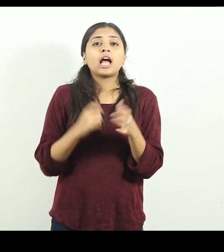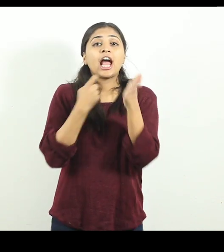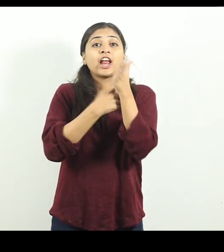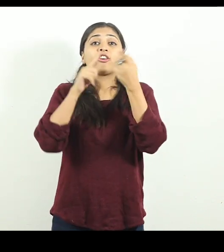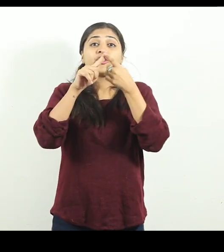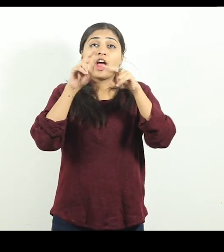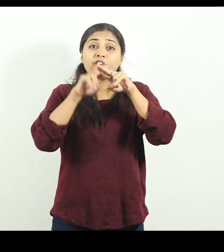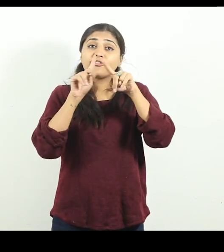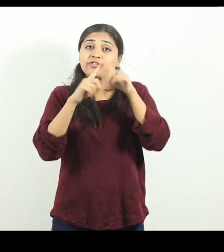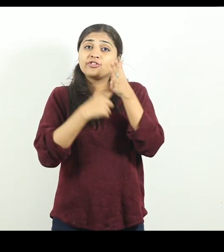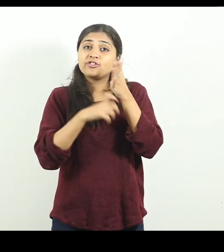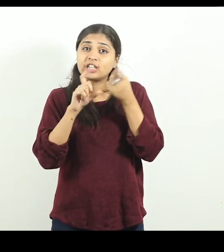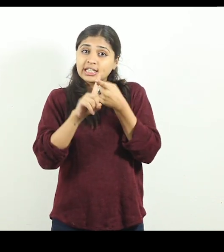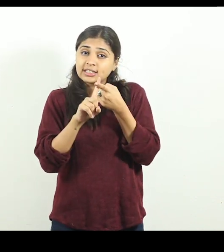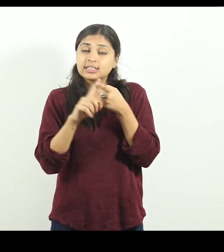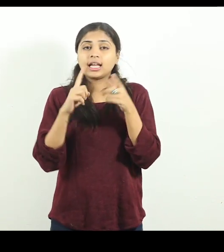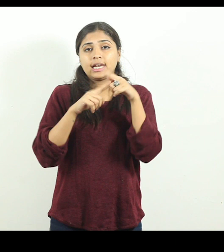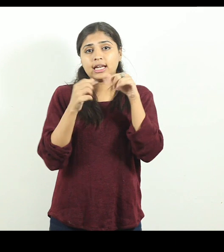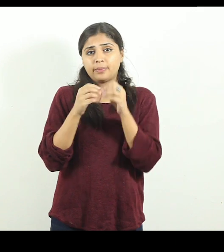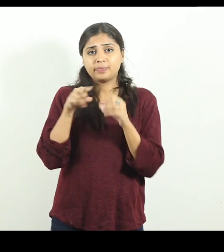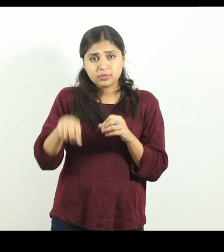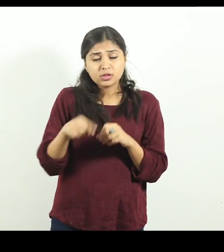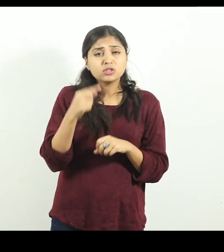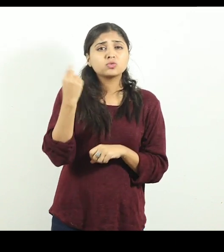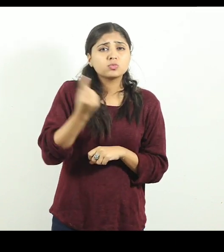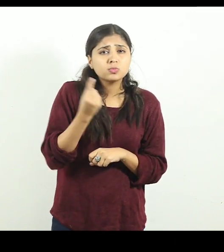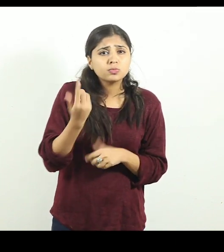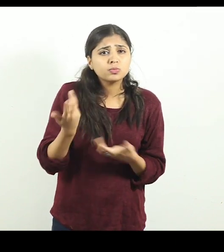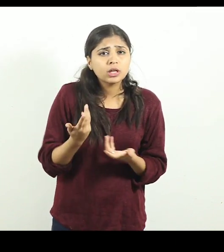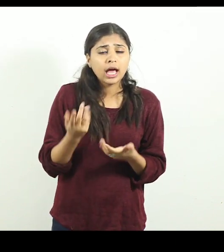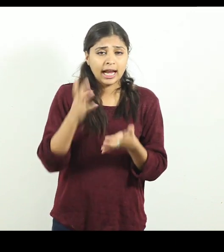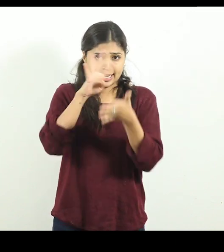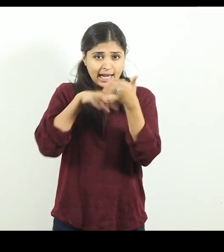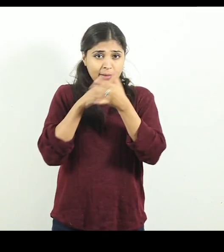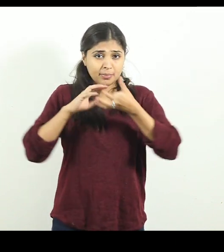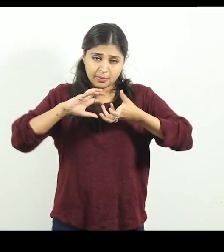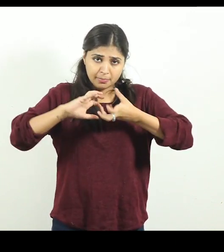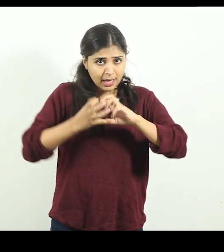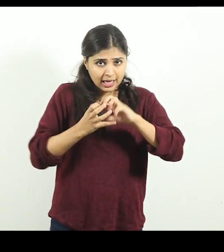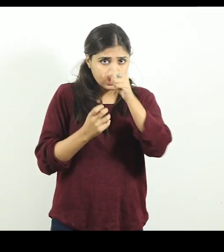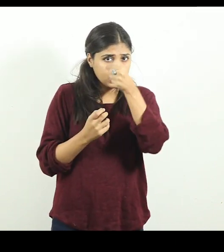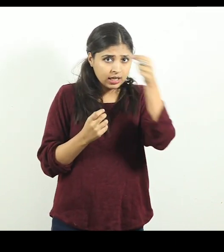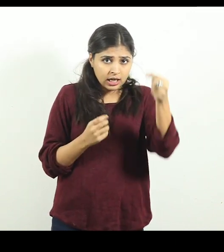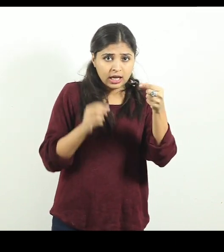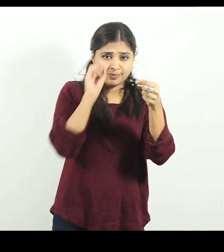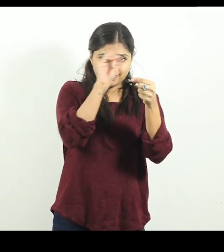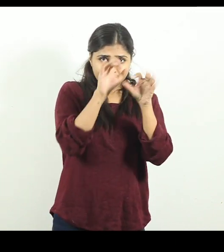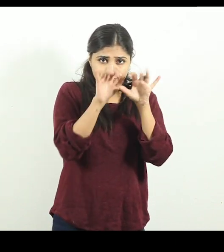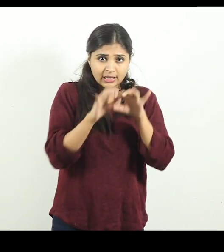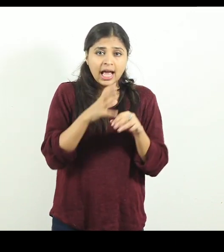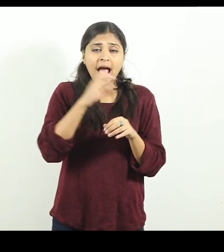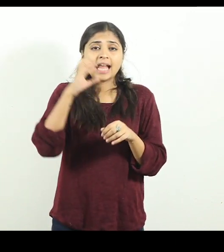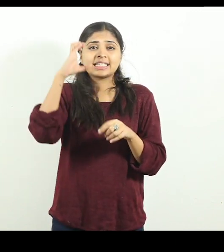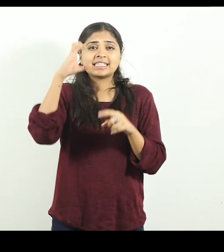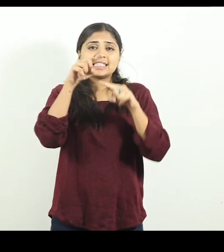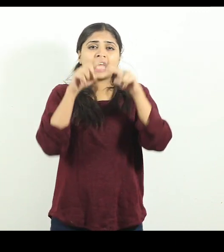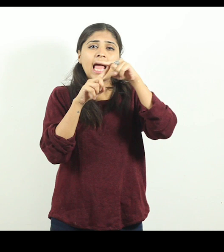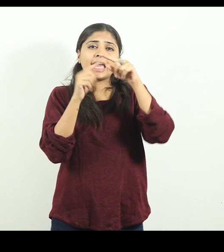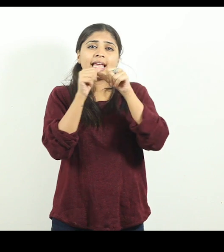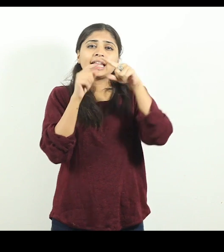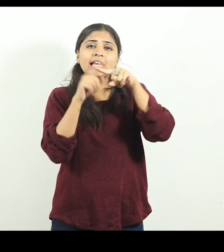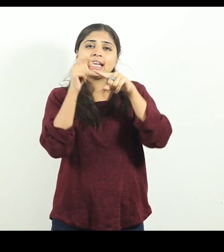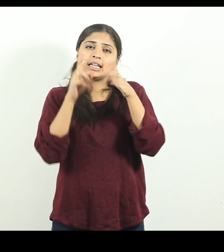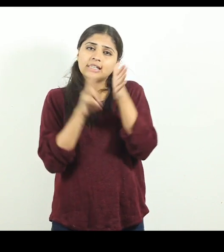Reference tab. This tab has commands to use when creating a table of contents and citation